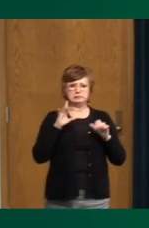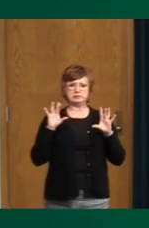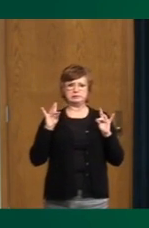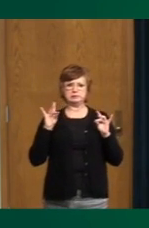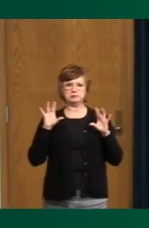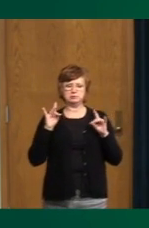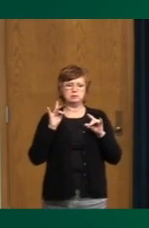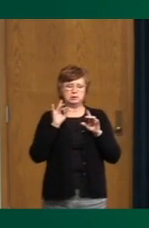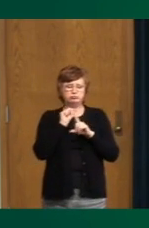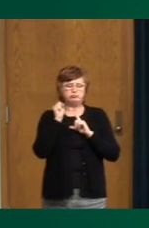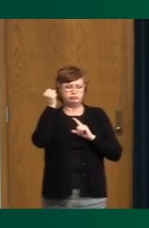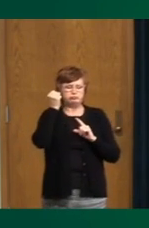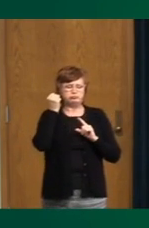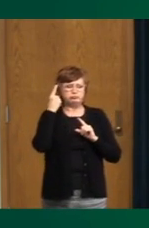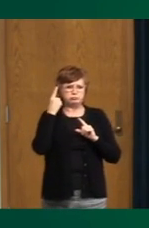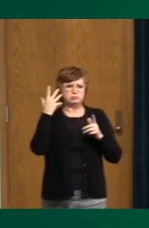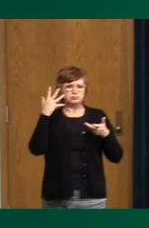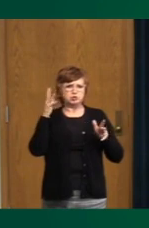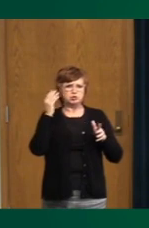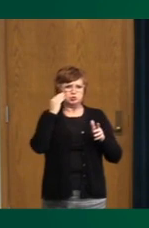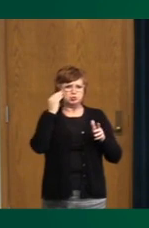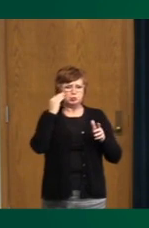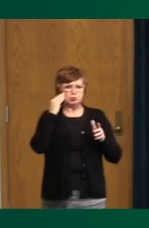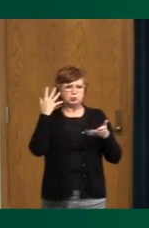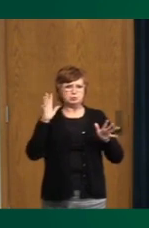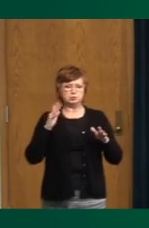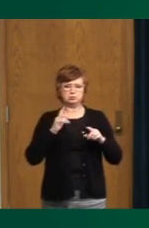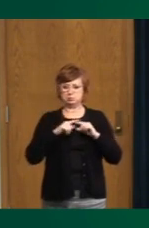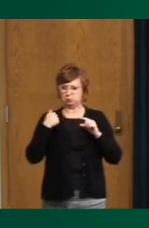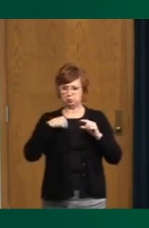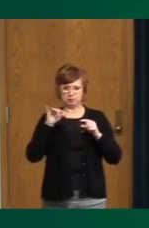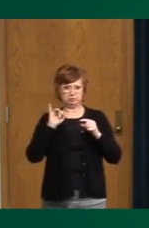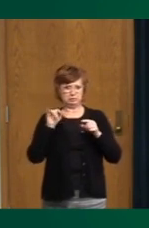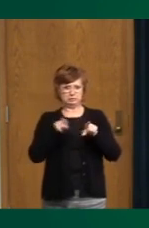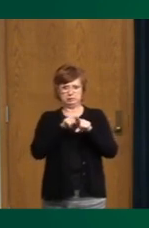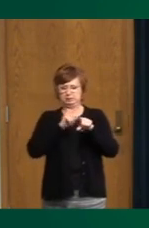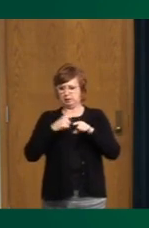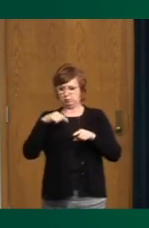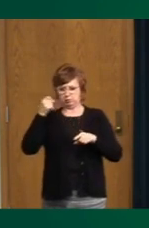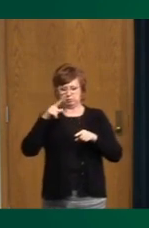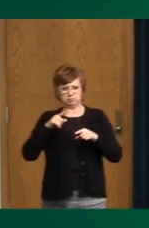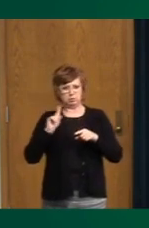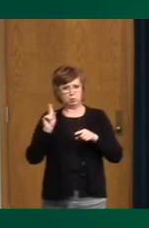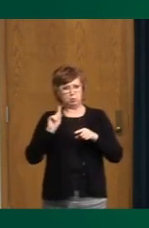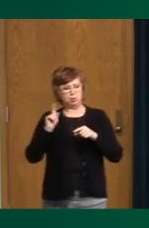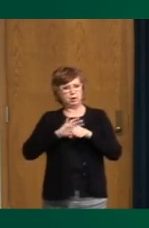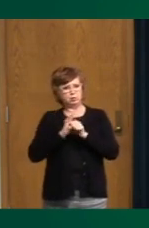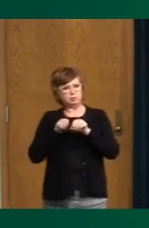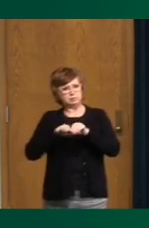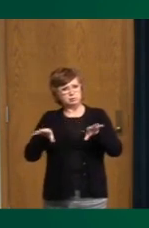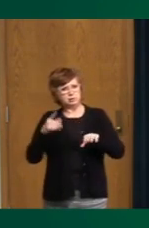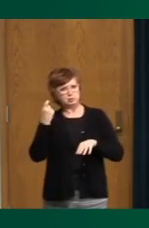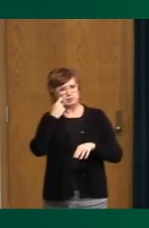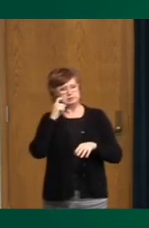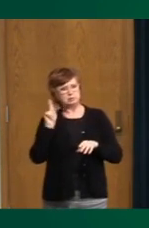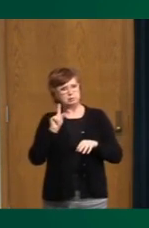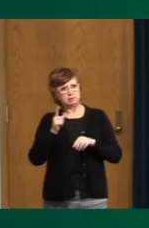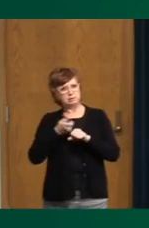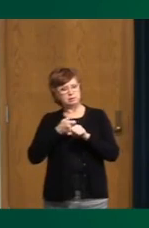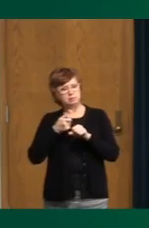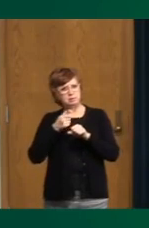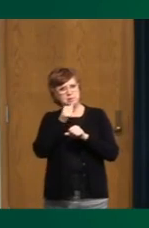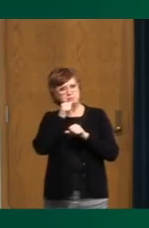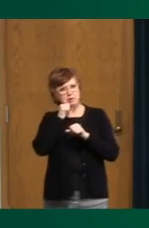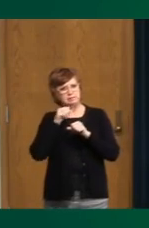we also know that much of the recent spread of COVID-19 has occurred in private gatherings in our homes, right in our